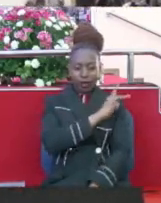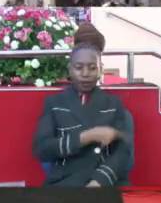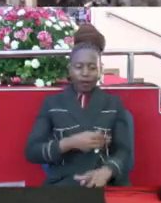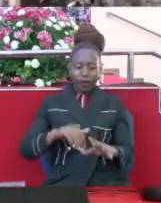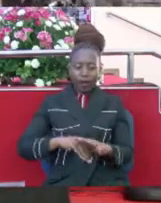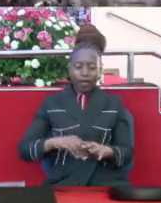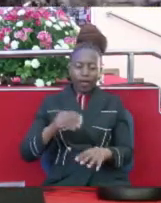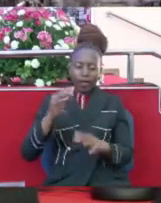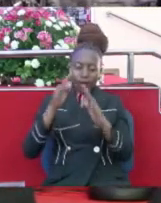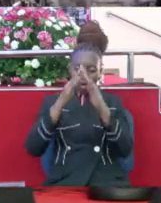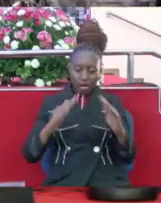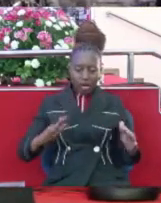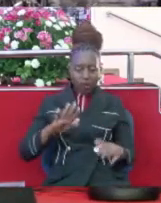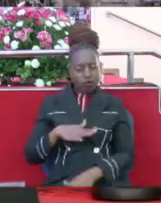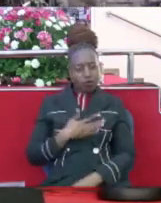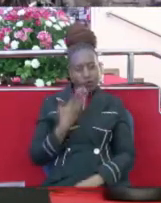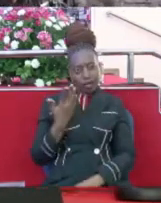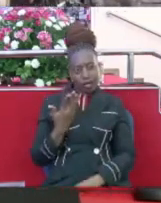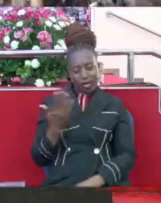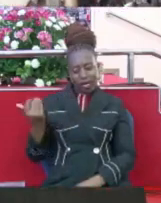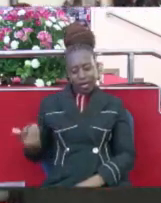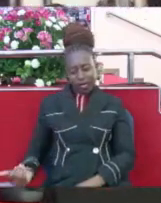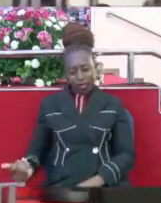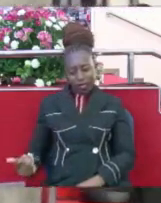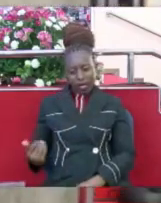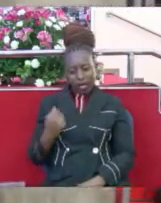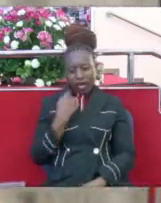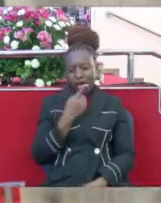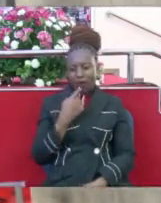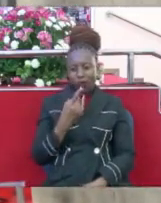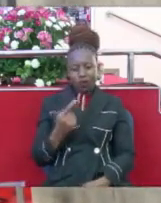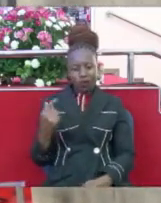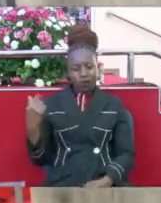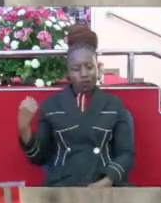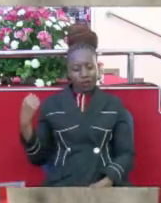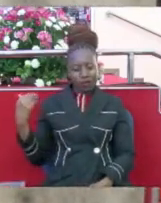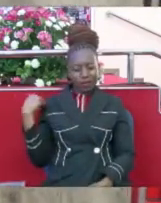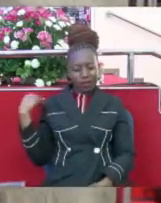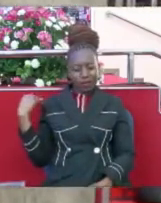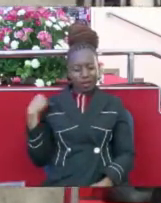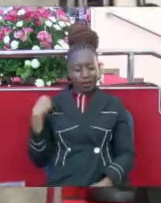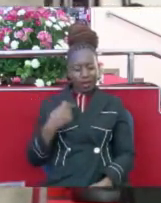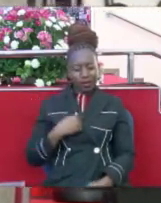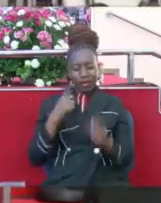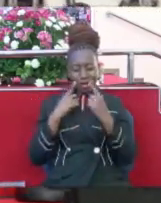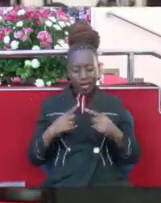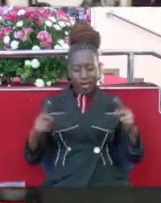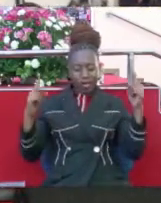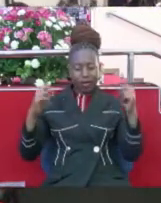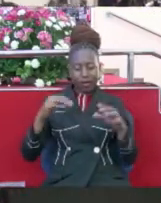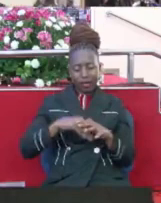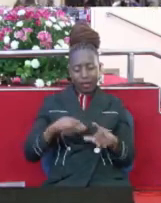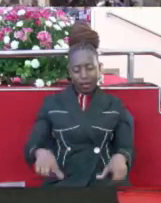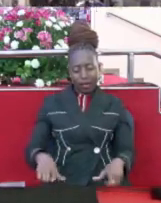unaanza kutamaraki nyumbani. That child who has been looking wayward, I am going to decree into their lives. Sababu yule mtoto ambaye anasega